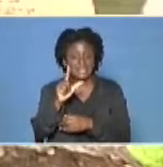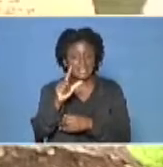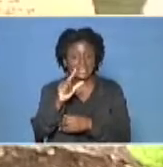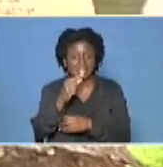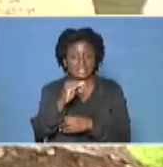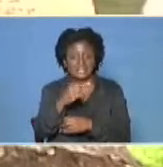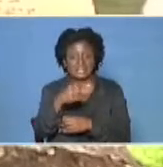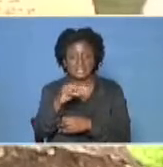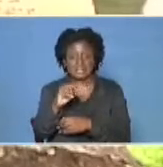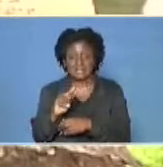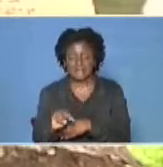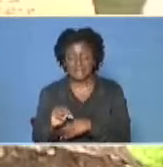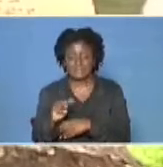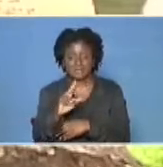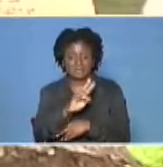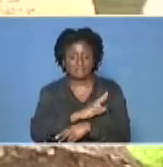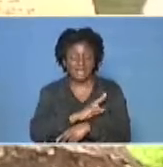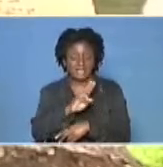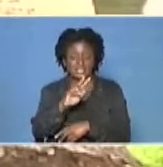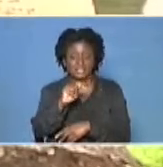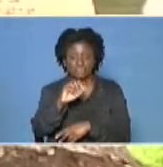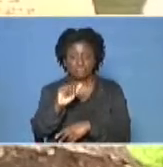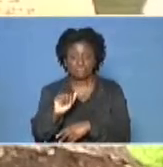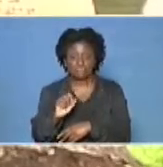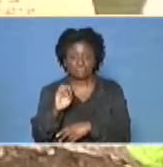planted in this highly visible spot